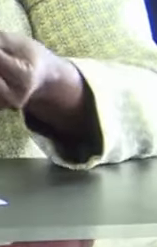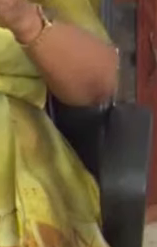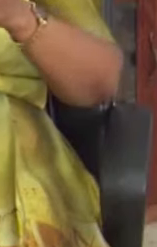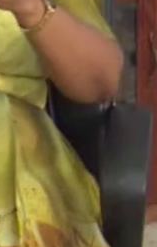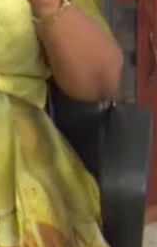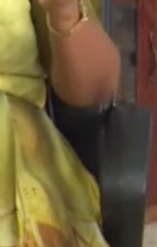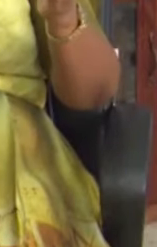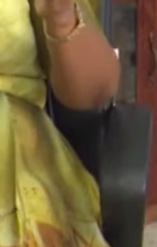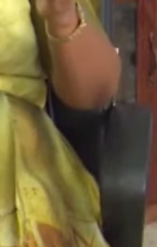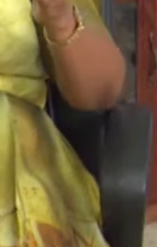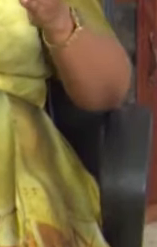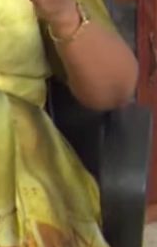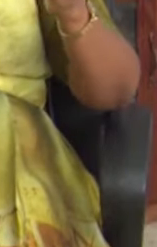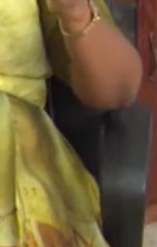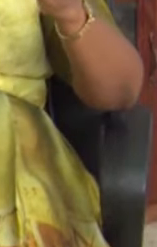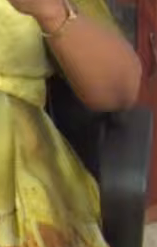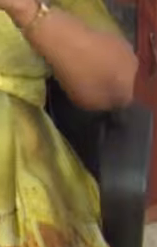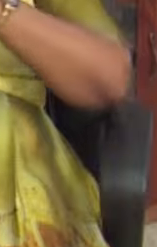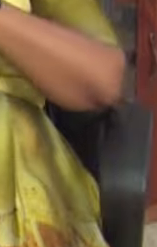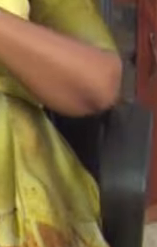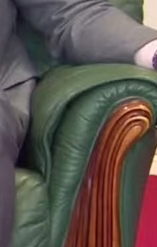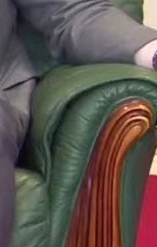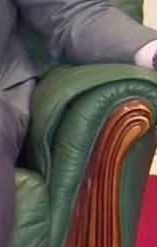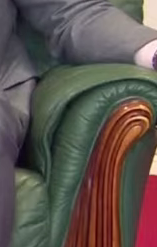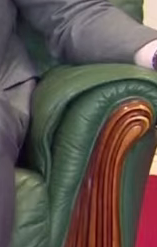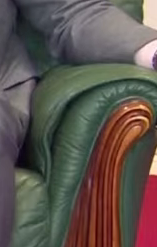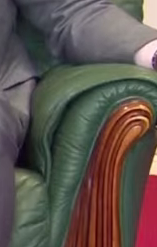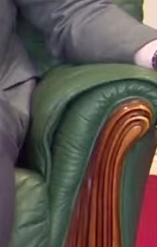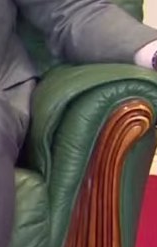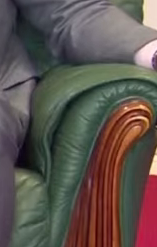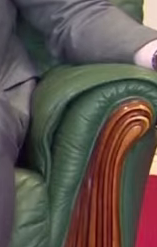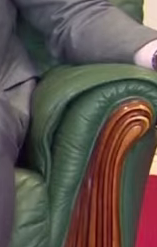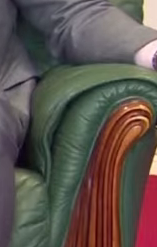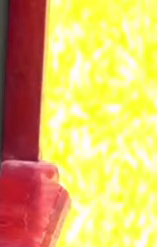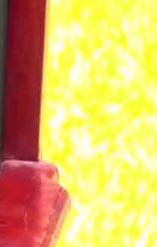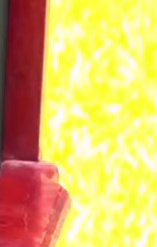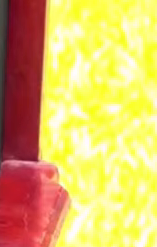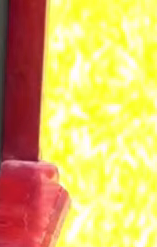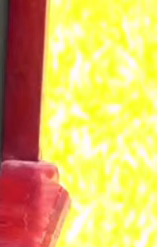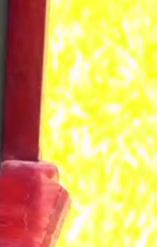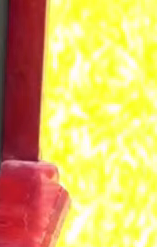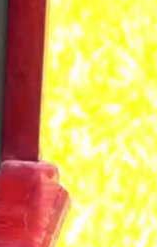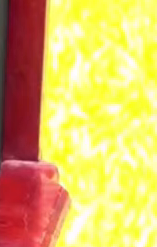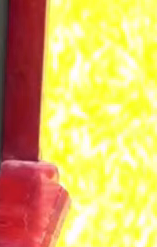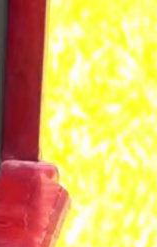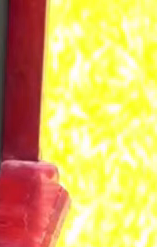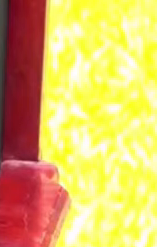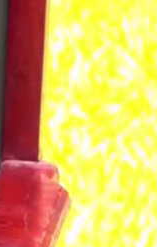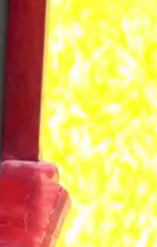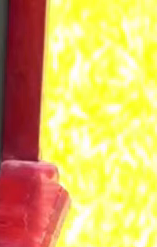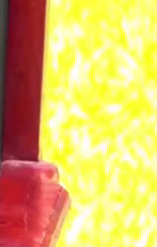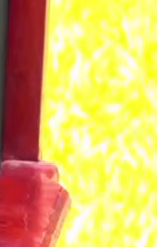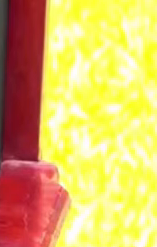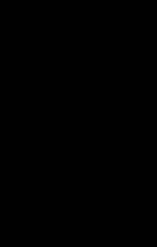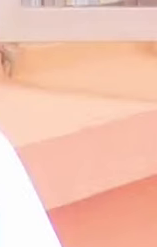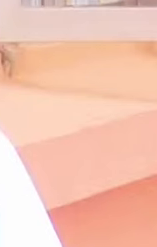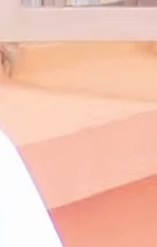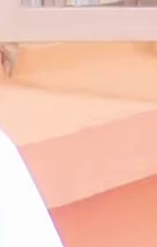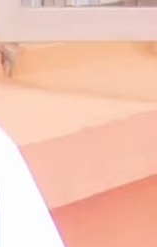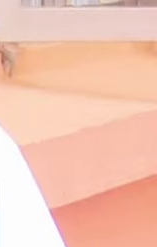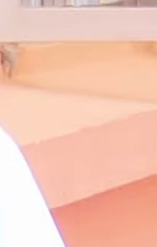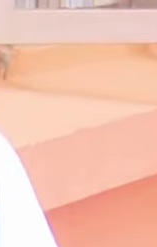and sensitization of the public from the various sources, such as inspirational profiles. Having a disability is not